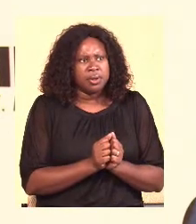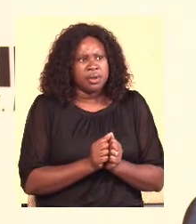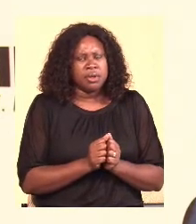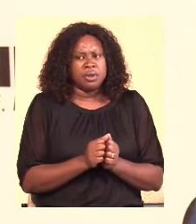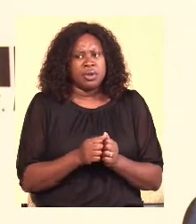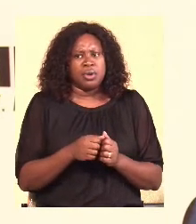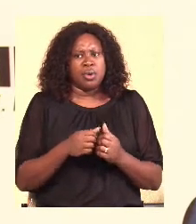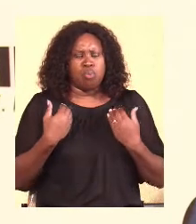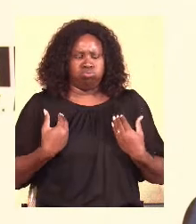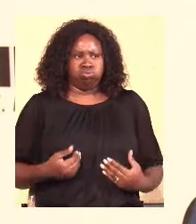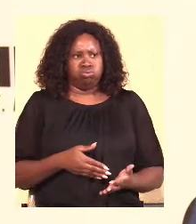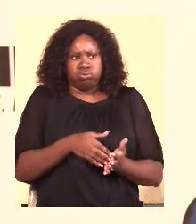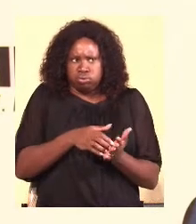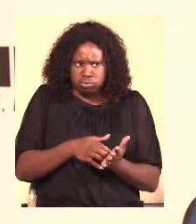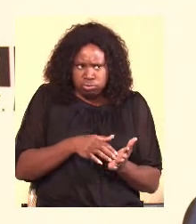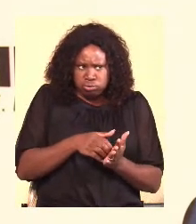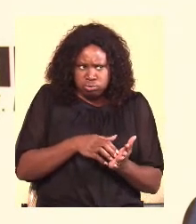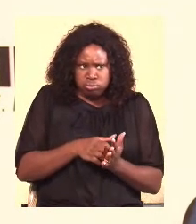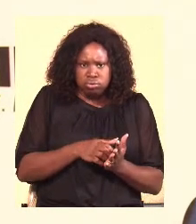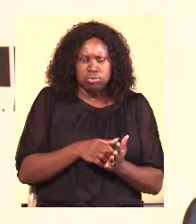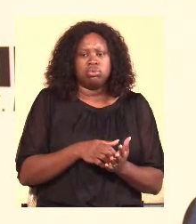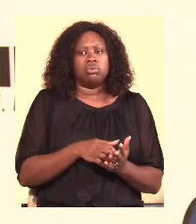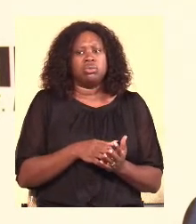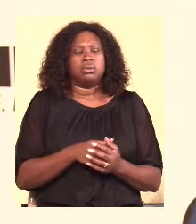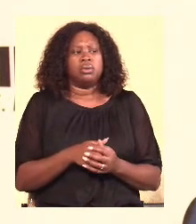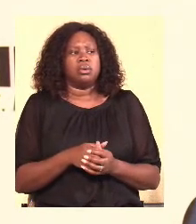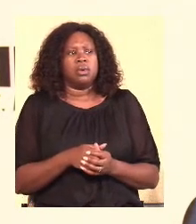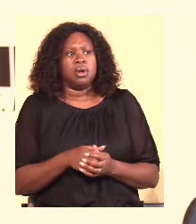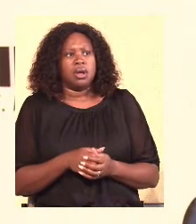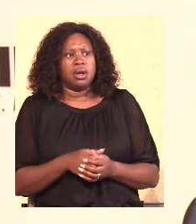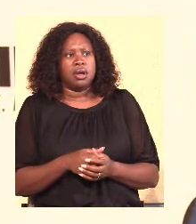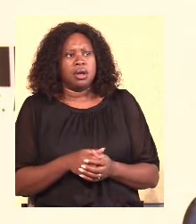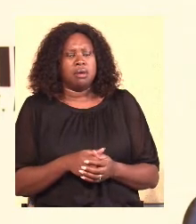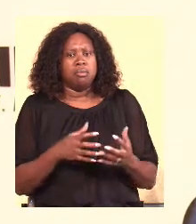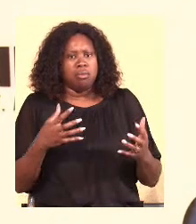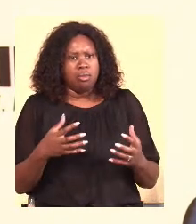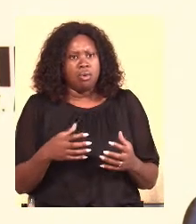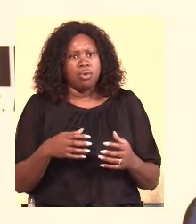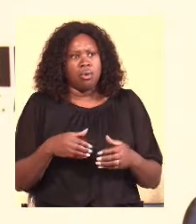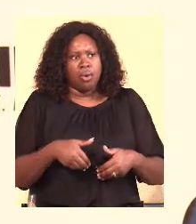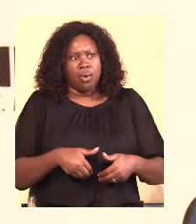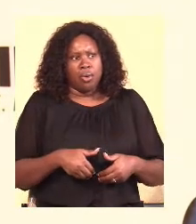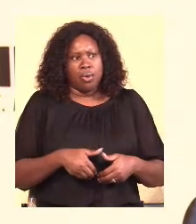is compromised and those whose immune system has been compromised by malnutrition. Under this group, we